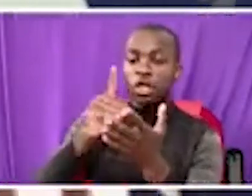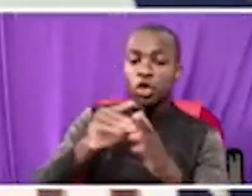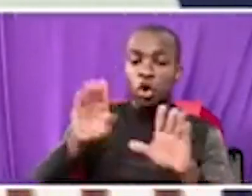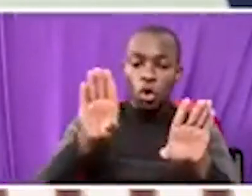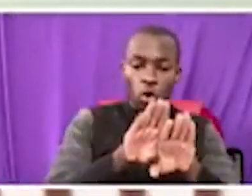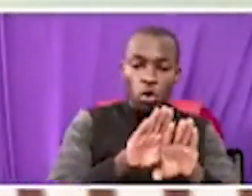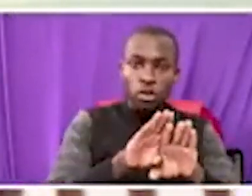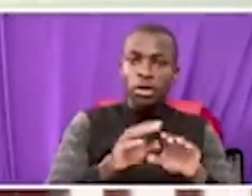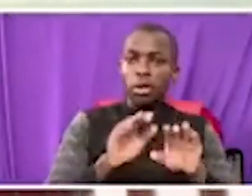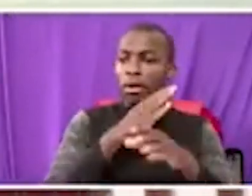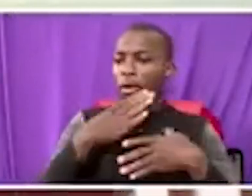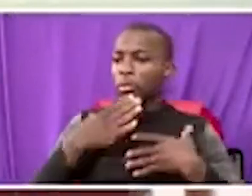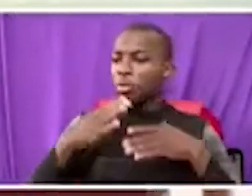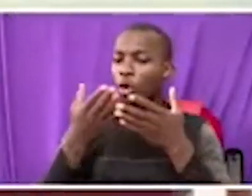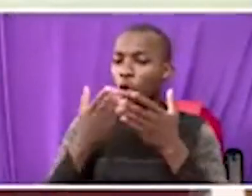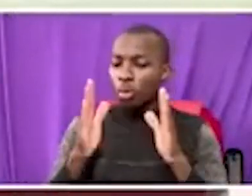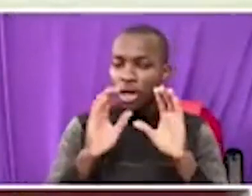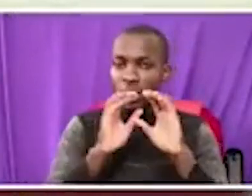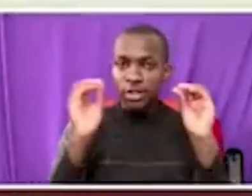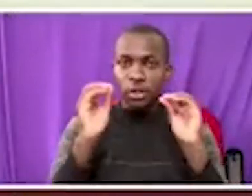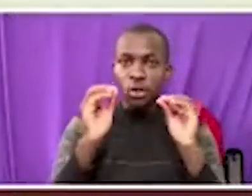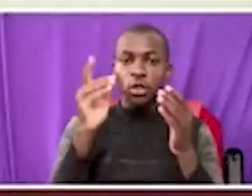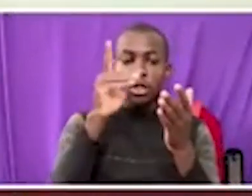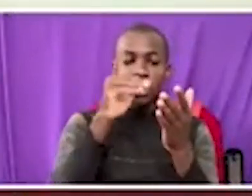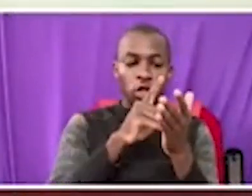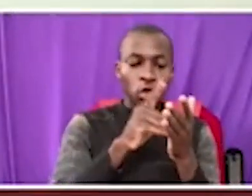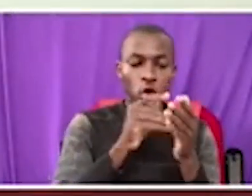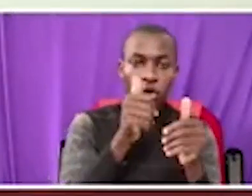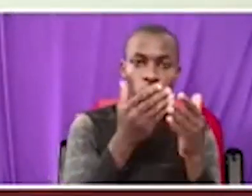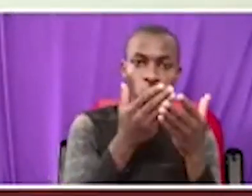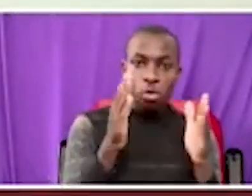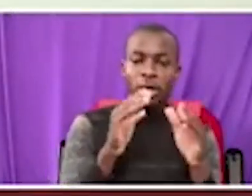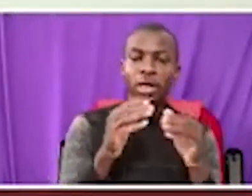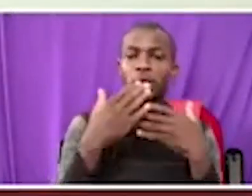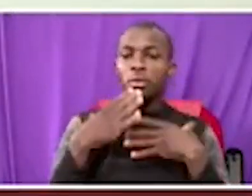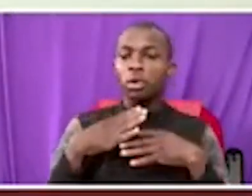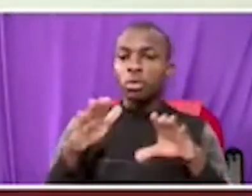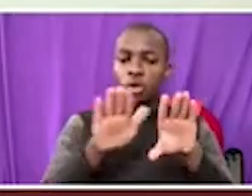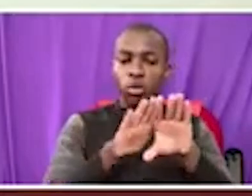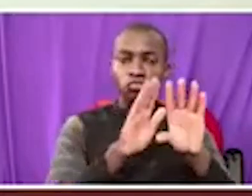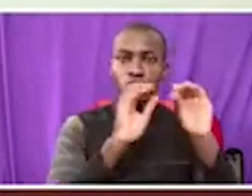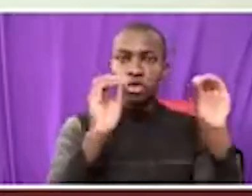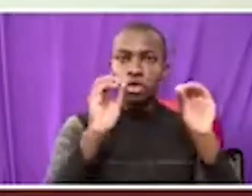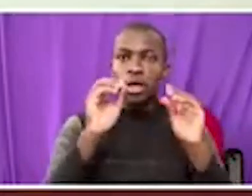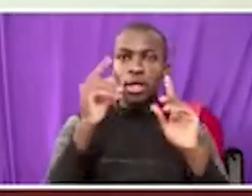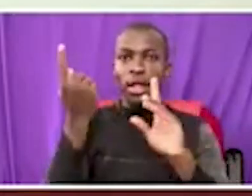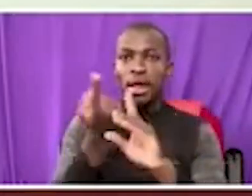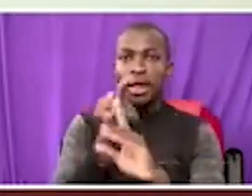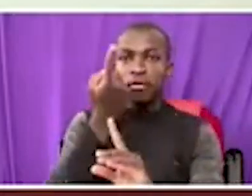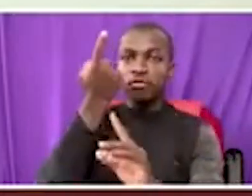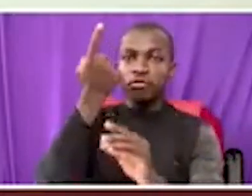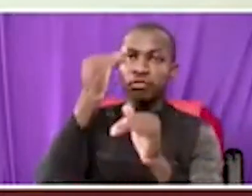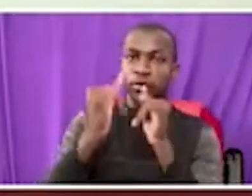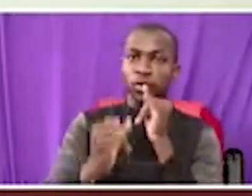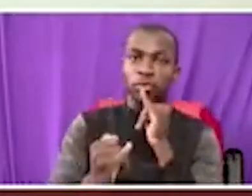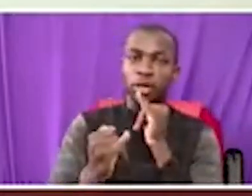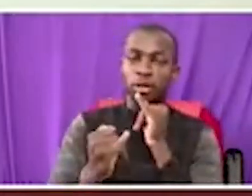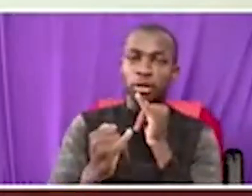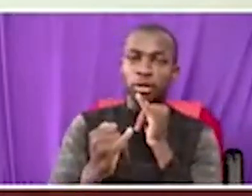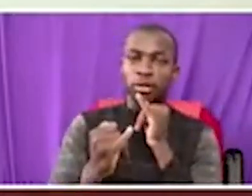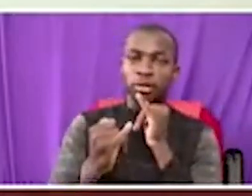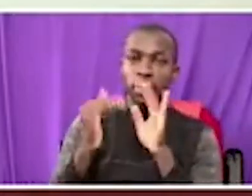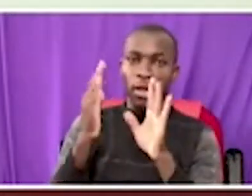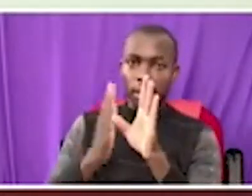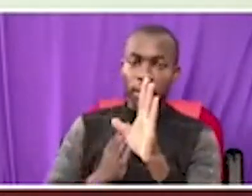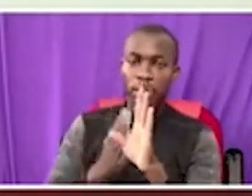one can open. The doors he opens, no one can shut. He is the Alpha, the Omega, the lily of